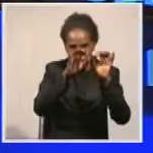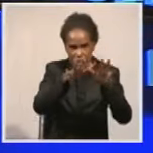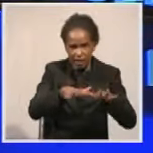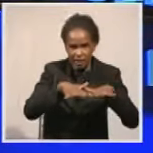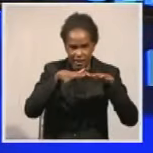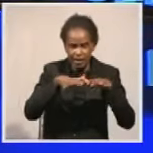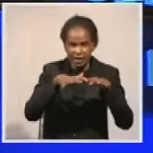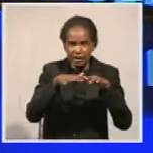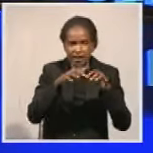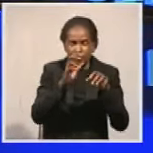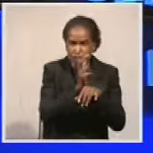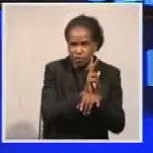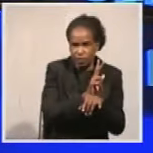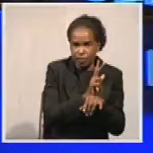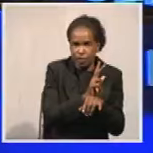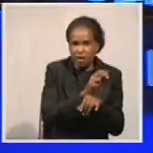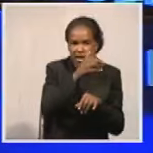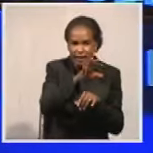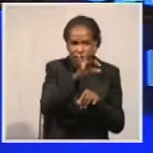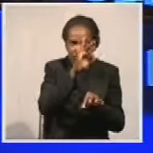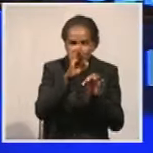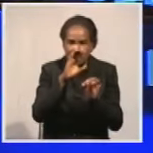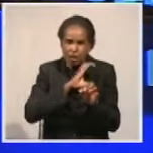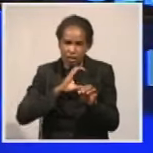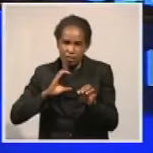to sit down.